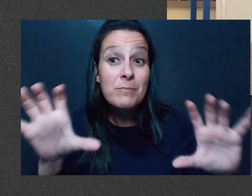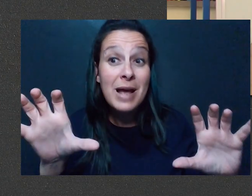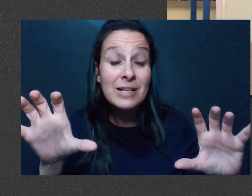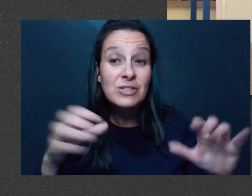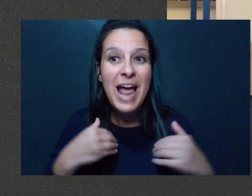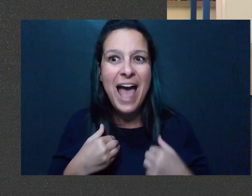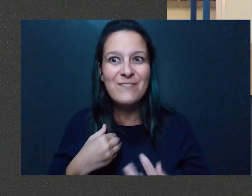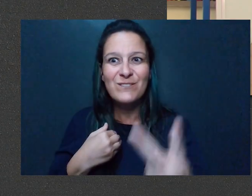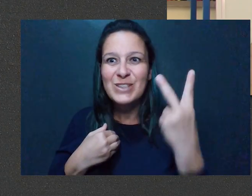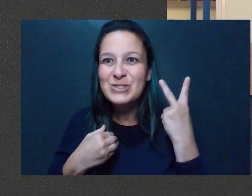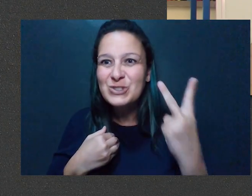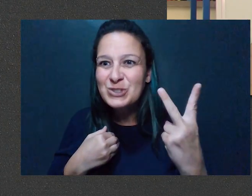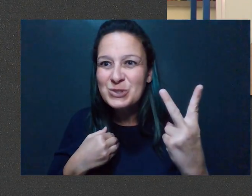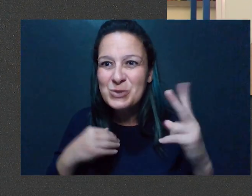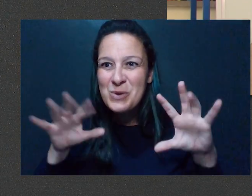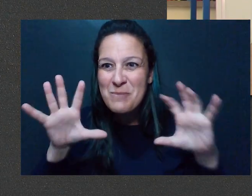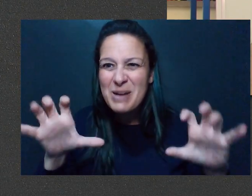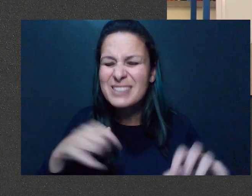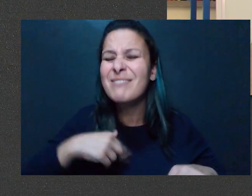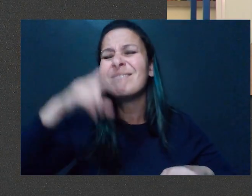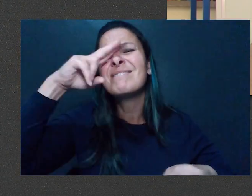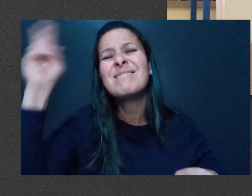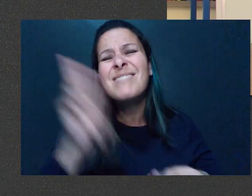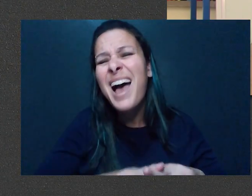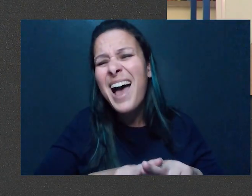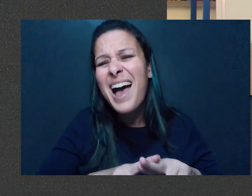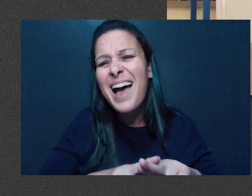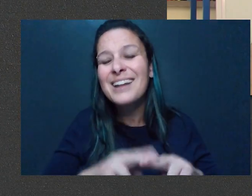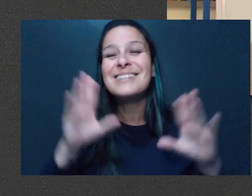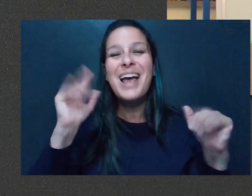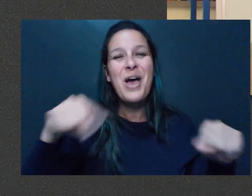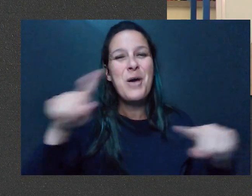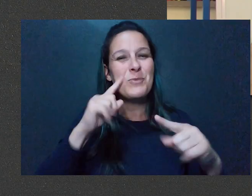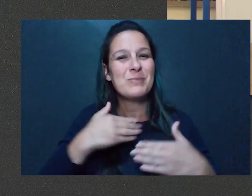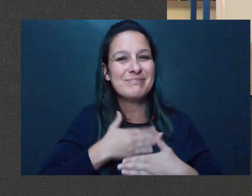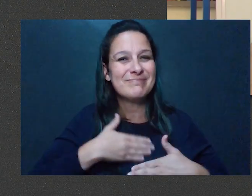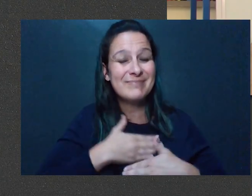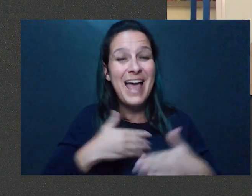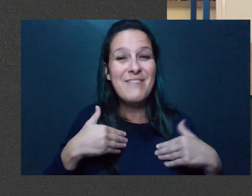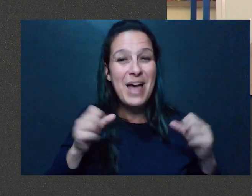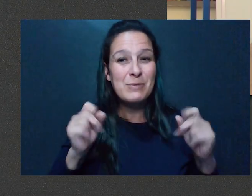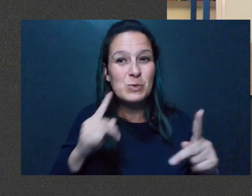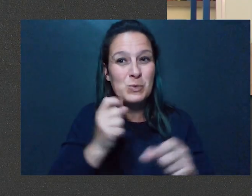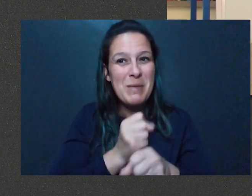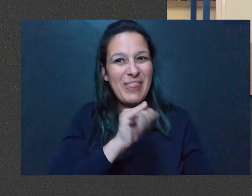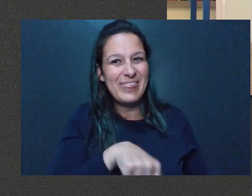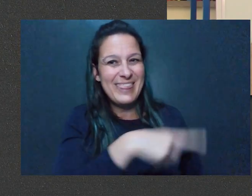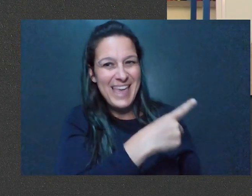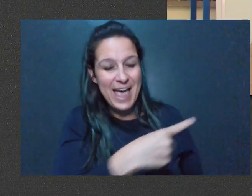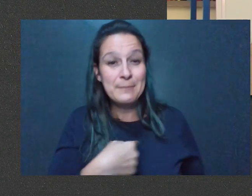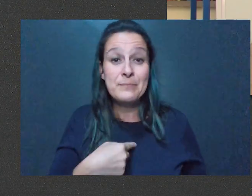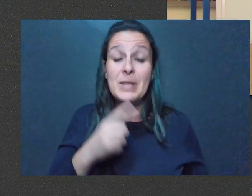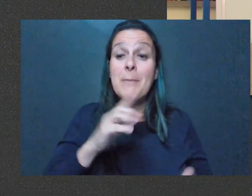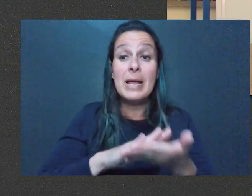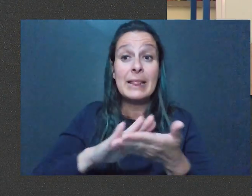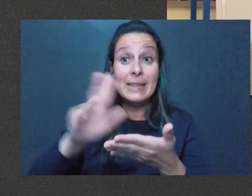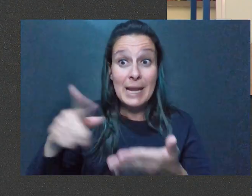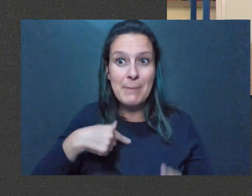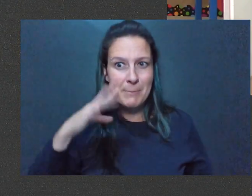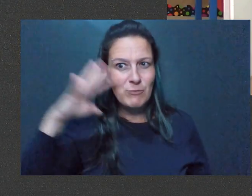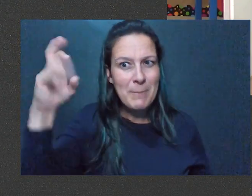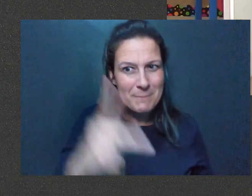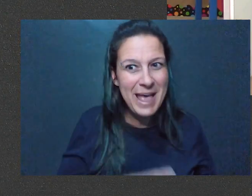makes 2 monsters. Isn't that fun? I hope you have a chance to make it. I'm gonna clean my mess up, and I'll be right